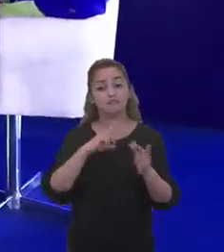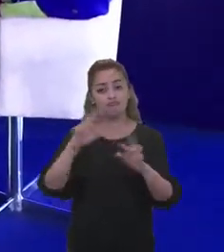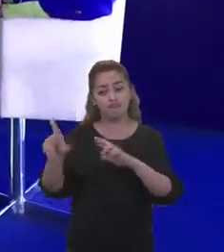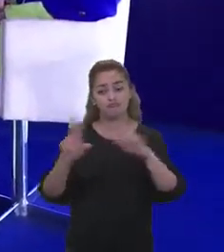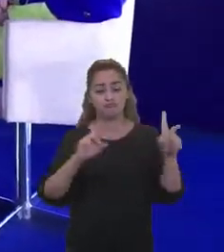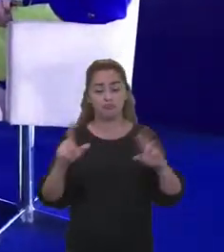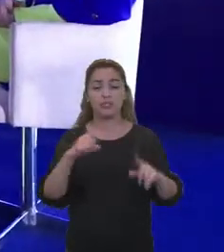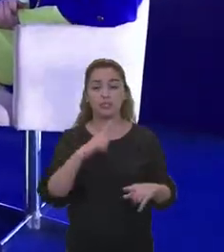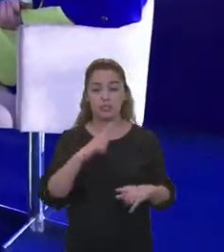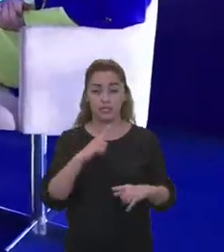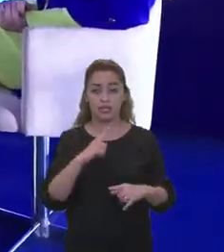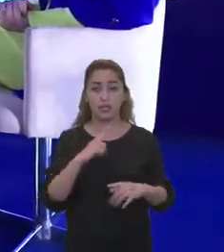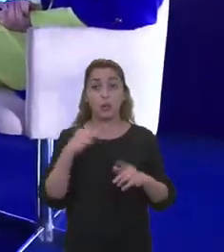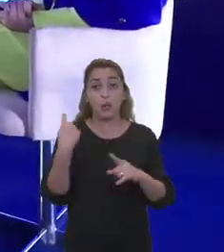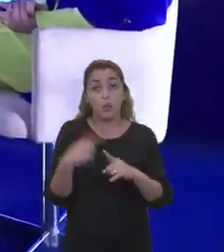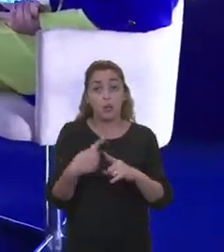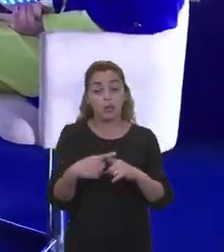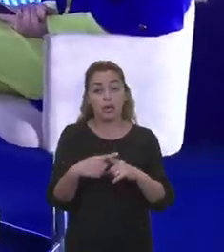credit assessment.